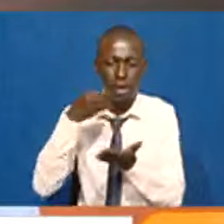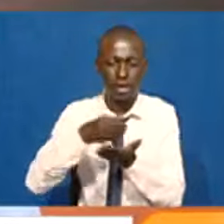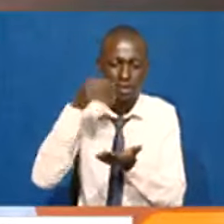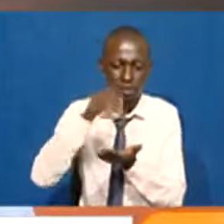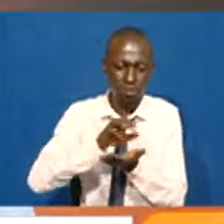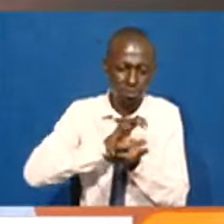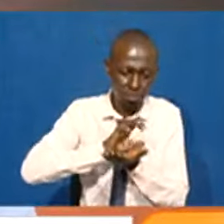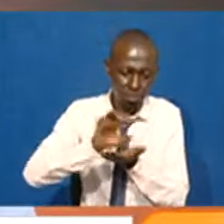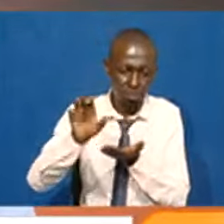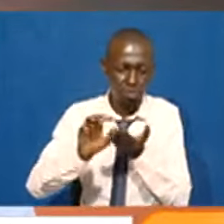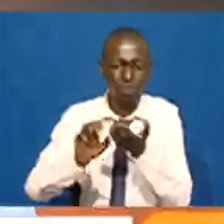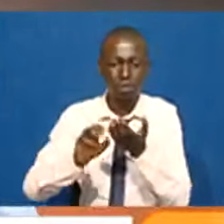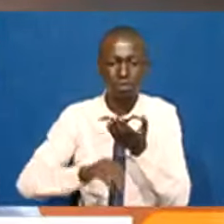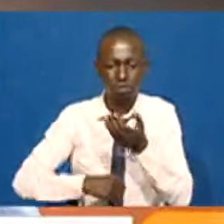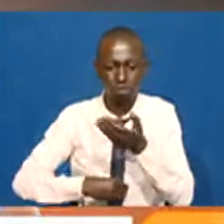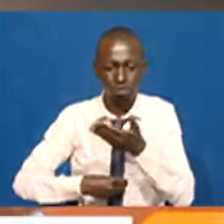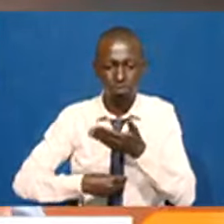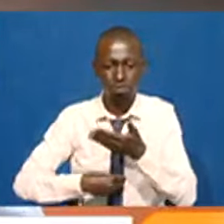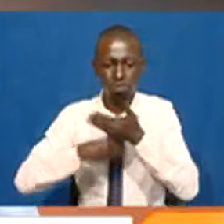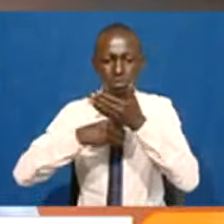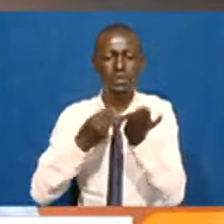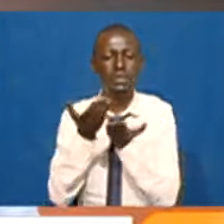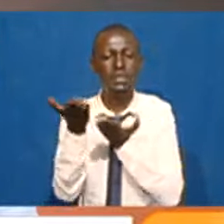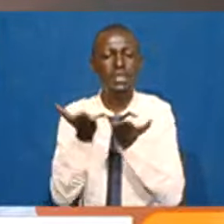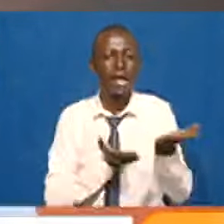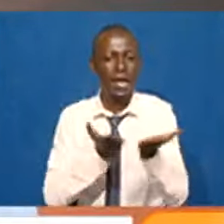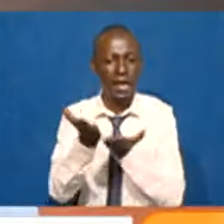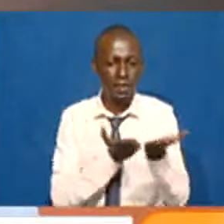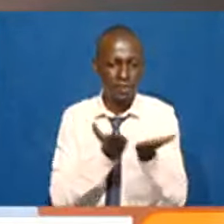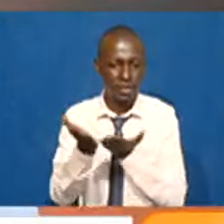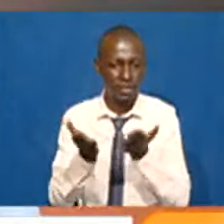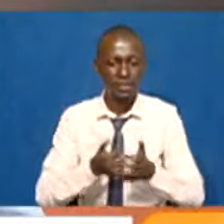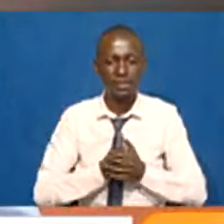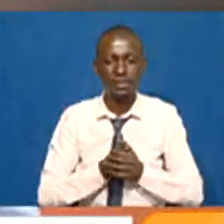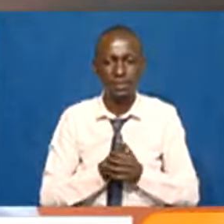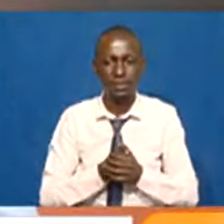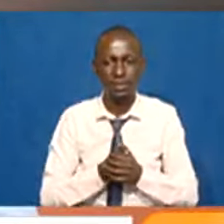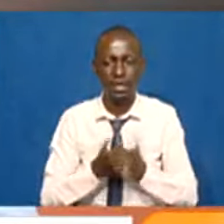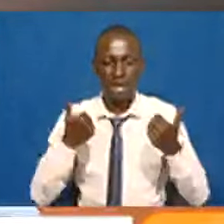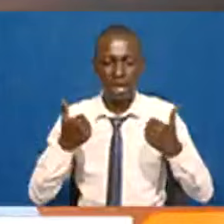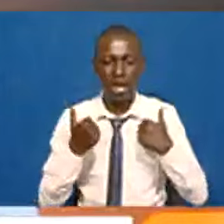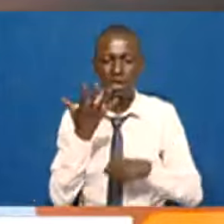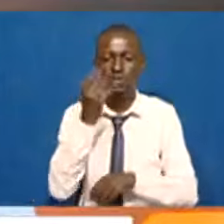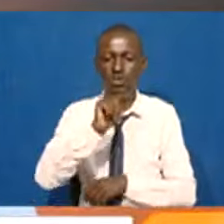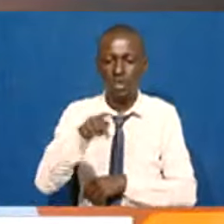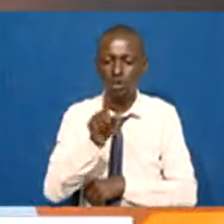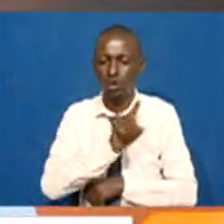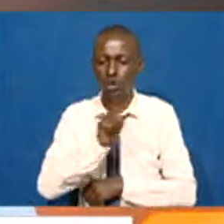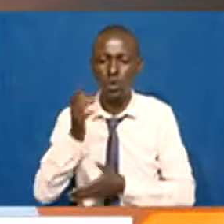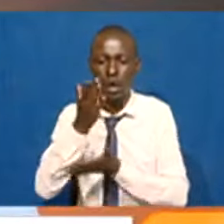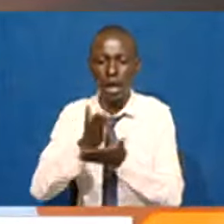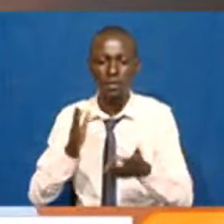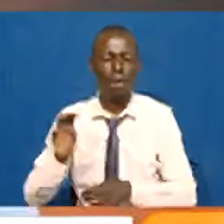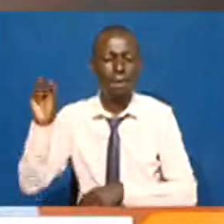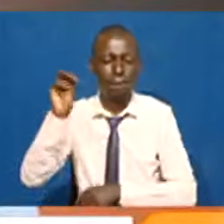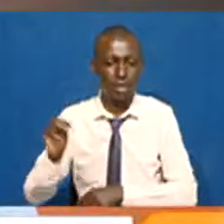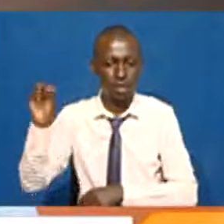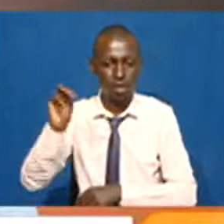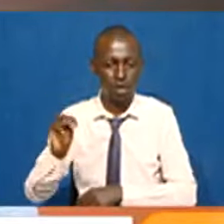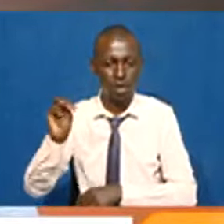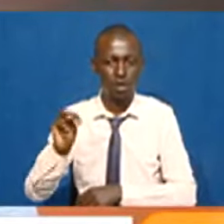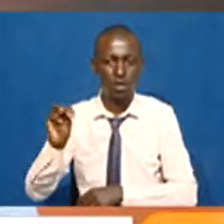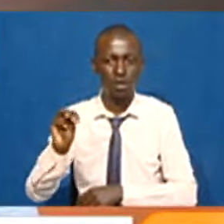an additional service. So basically we have from 50,000 to a half a million and you only